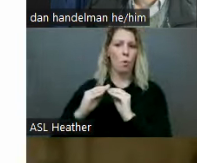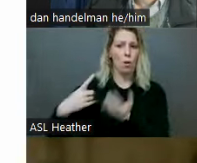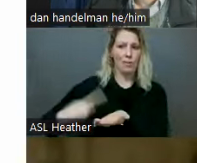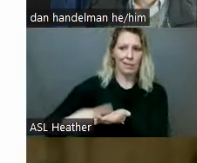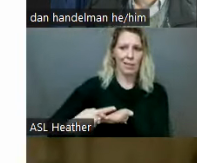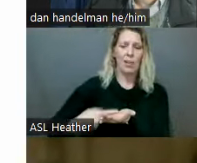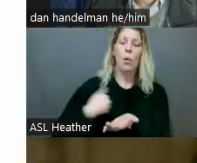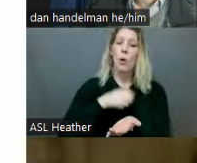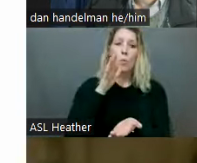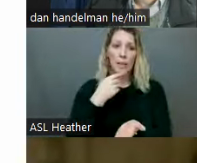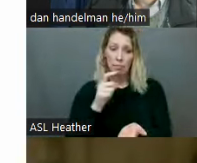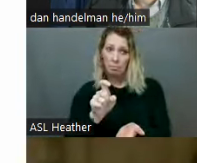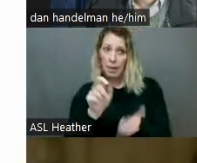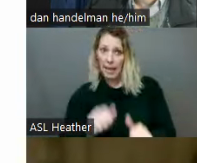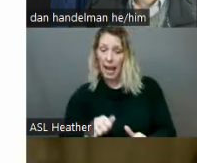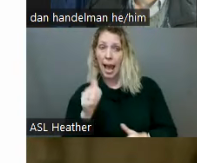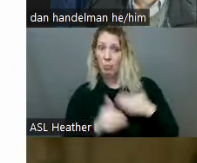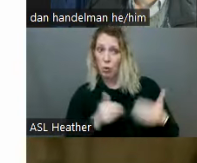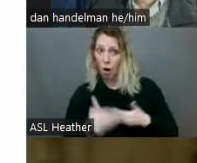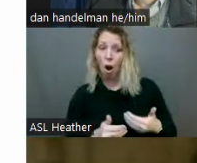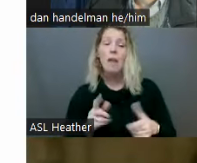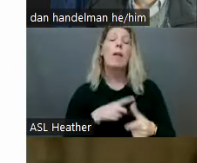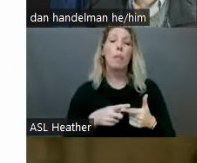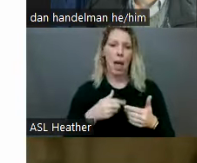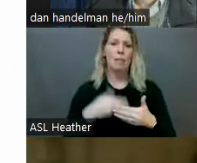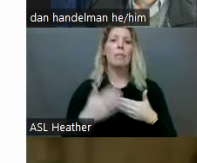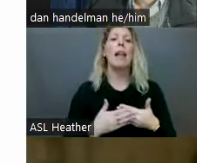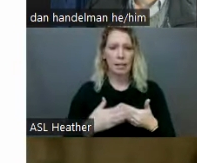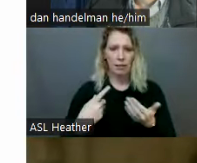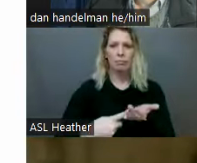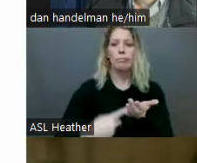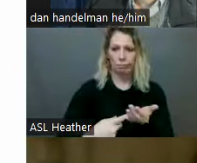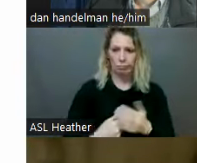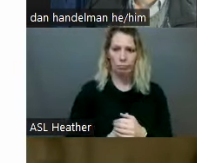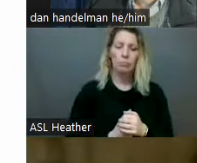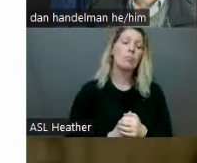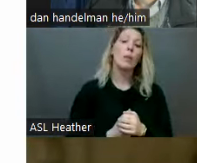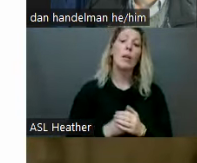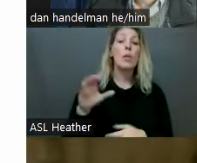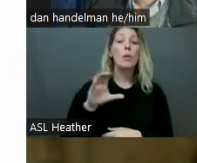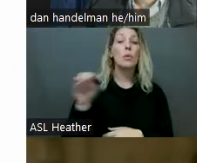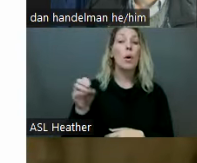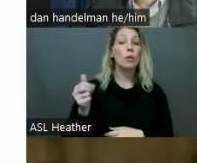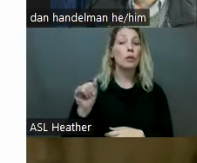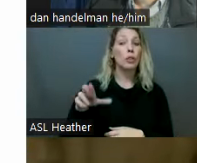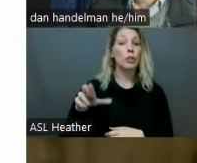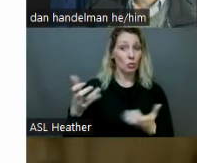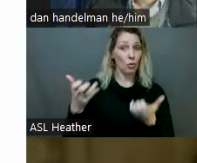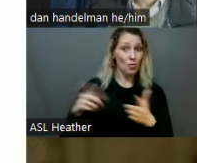can we move on? And move on to the next section. Would the co-chairs like to get us